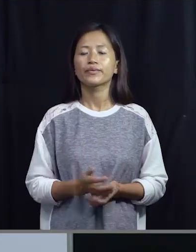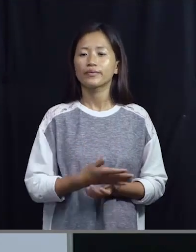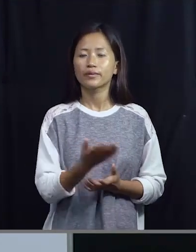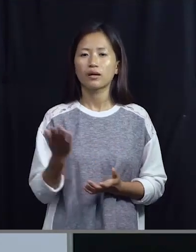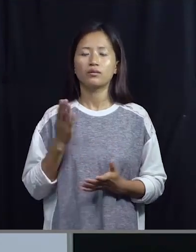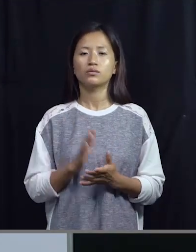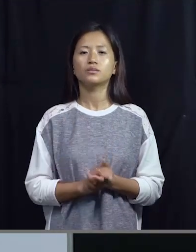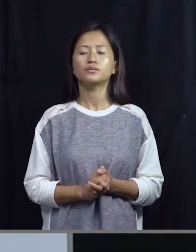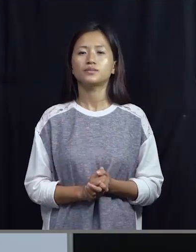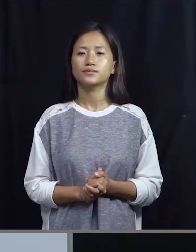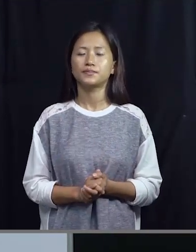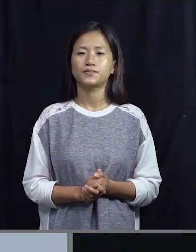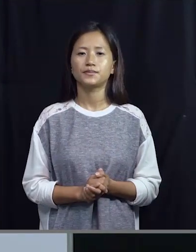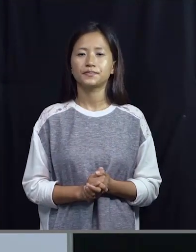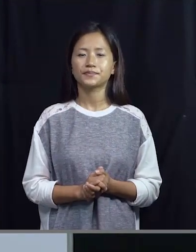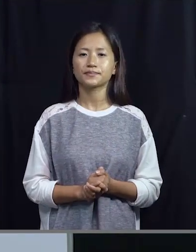be